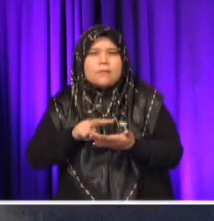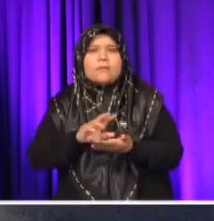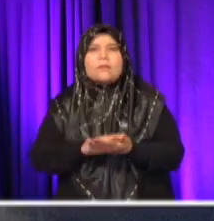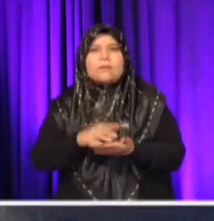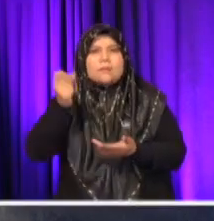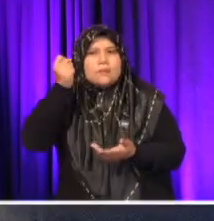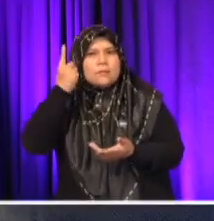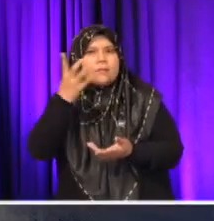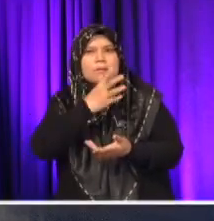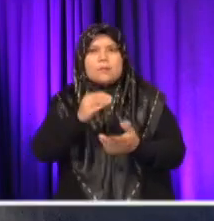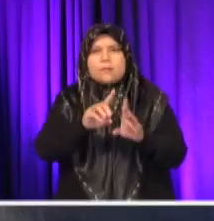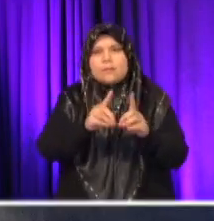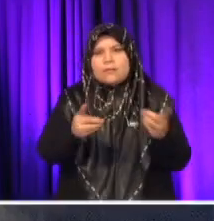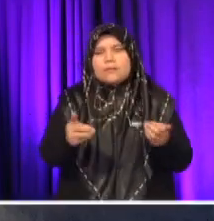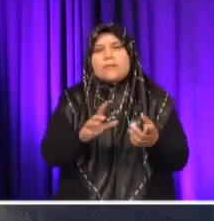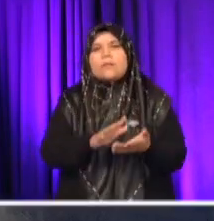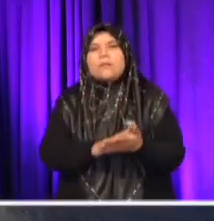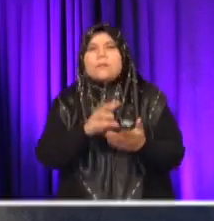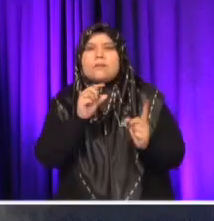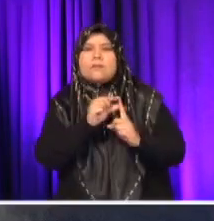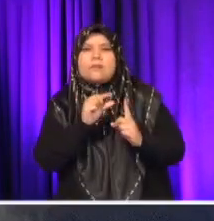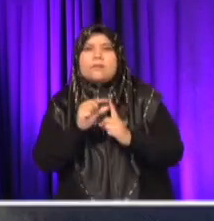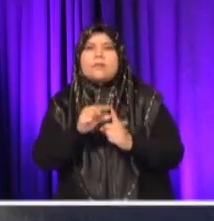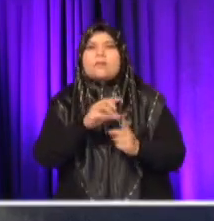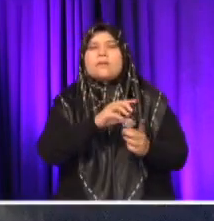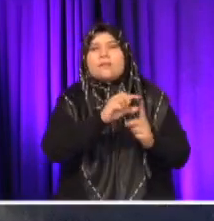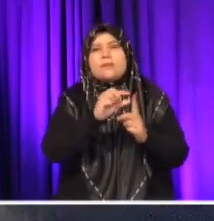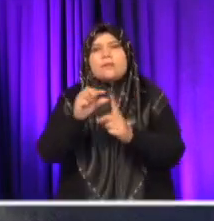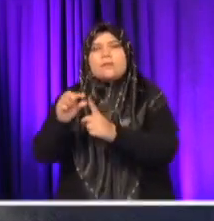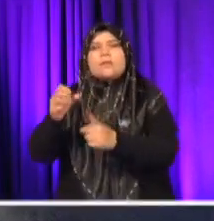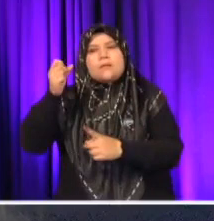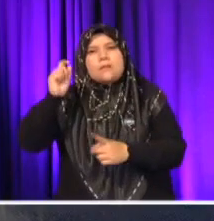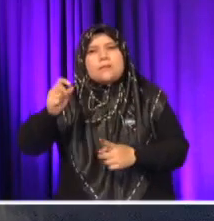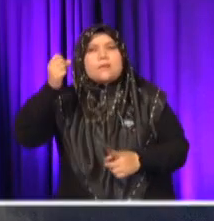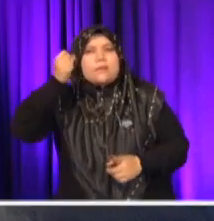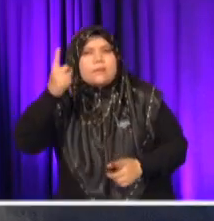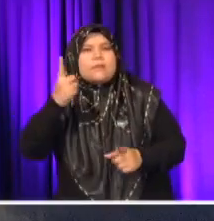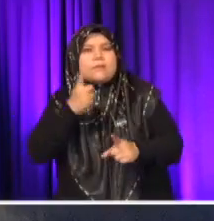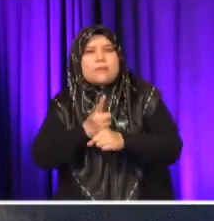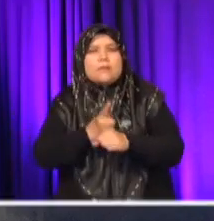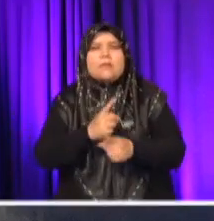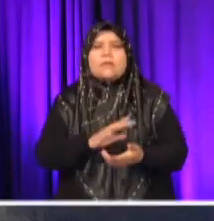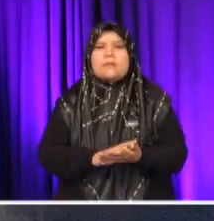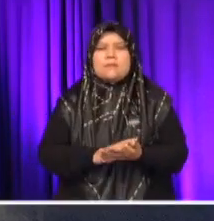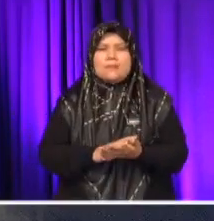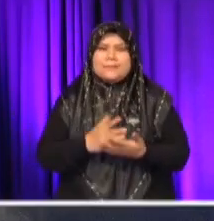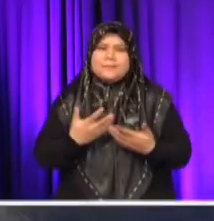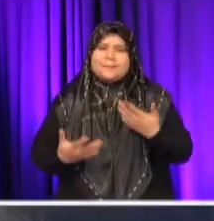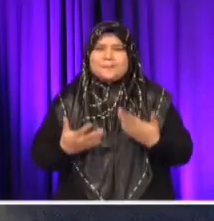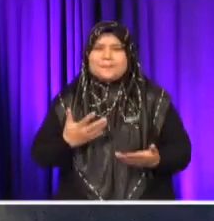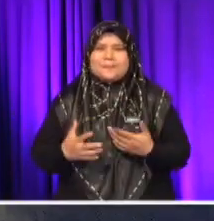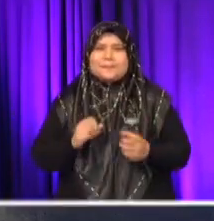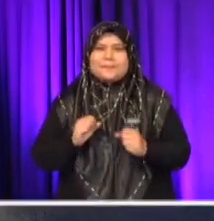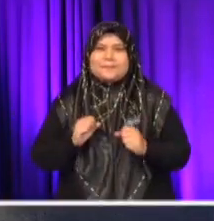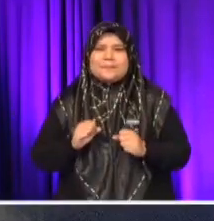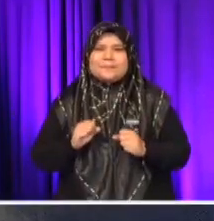understanding of Yes. different words Correct. as well? Correct, So 30 yes. minutes or half an hour. Yep, Okay, you're right. okay. So sounds like I